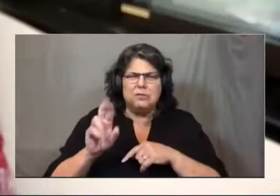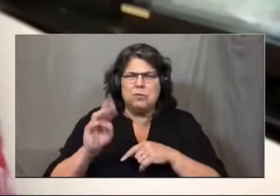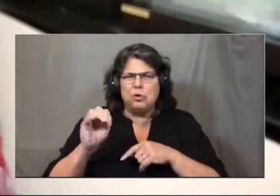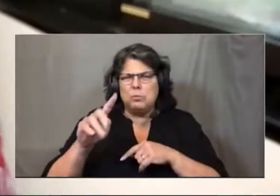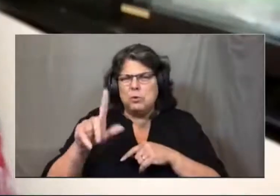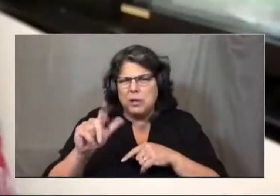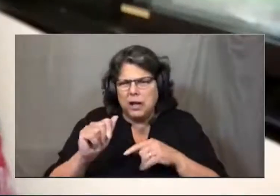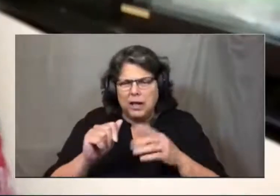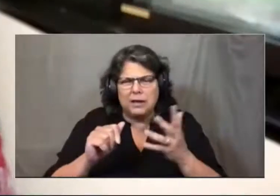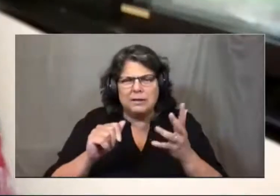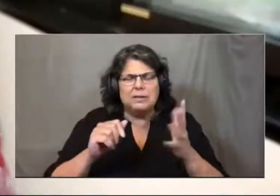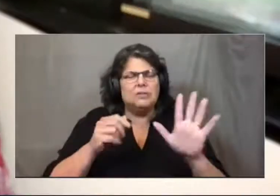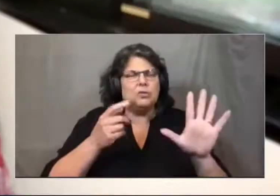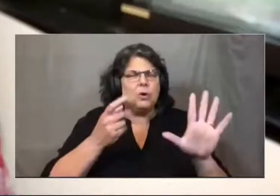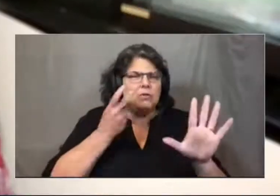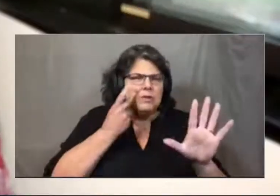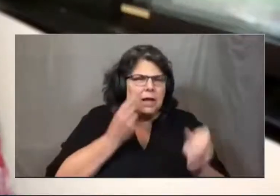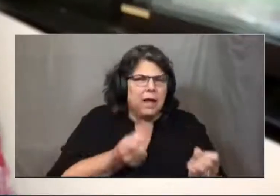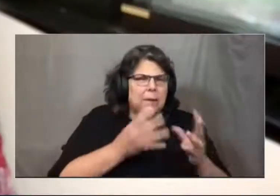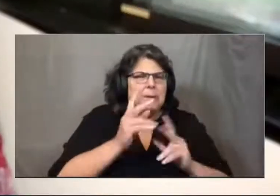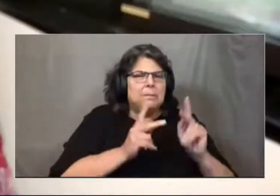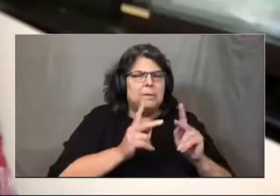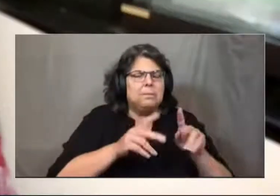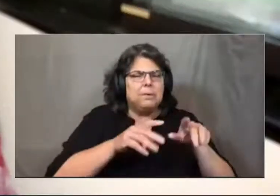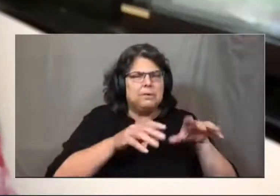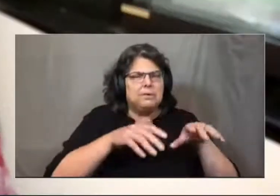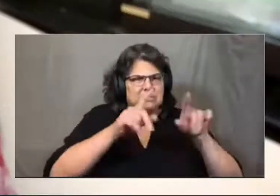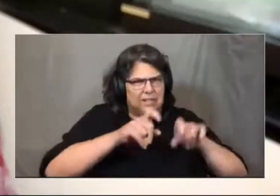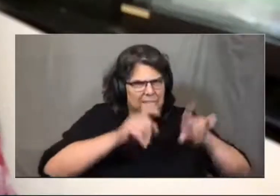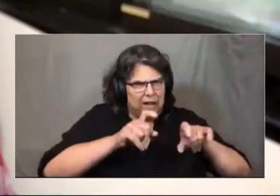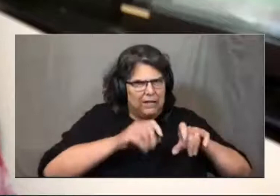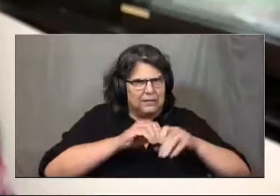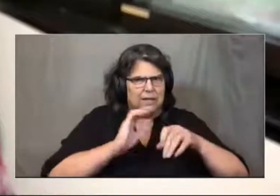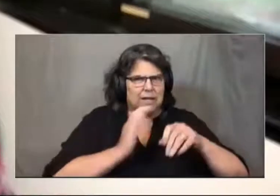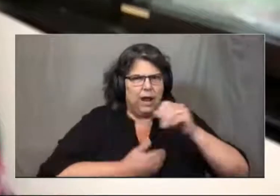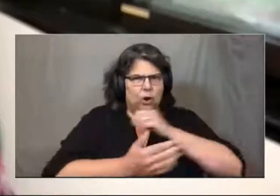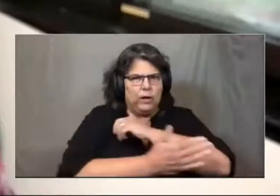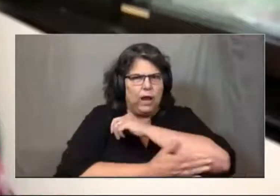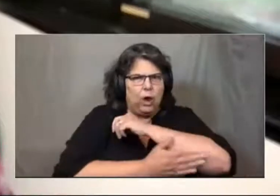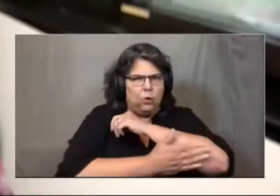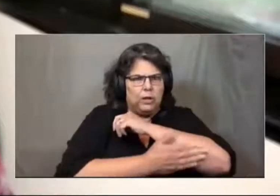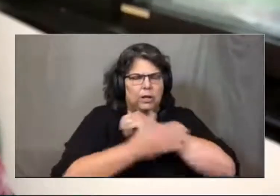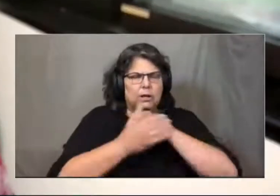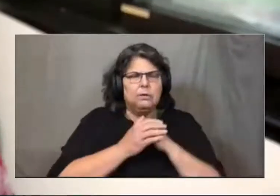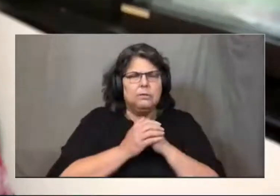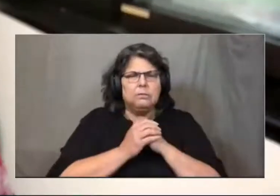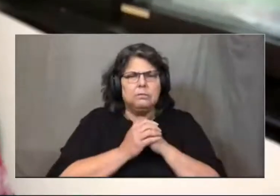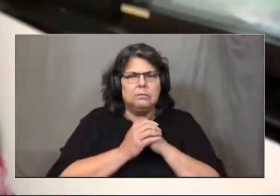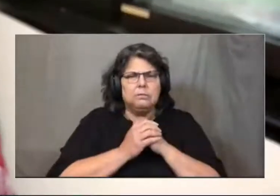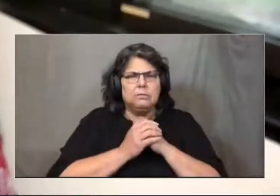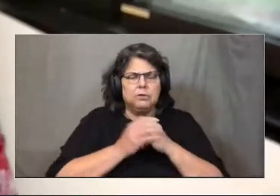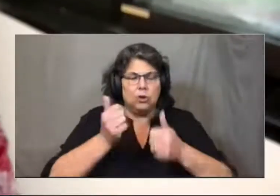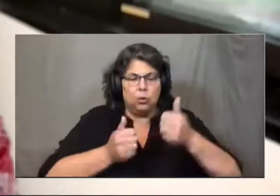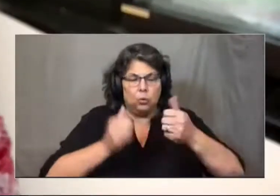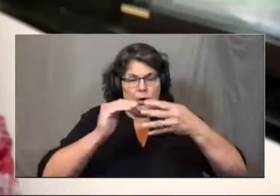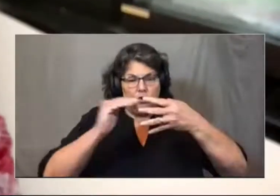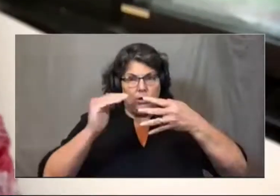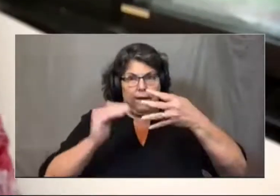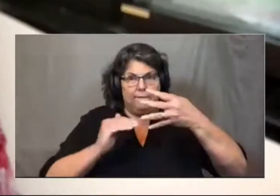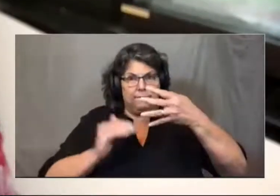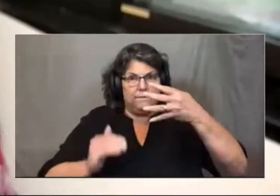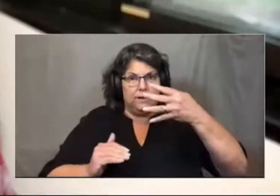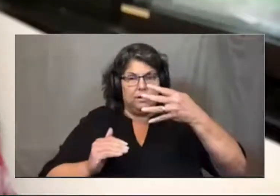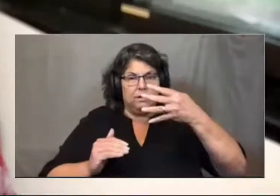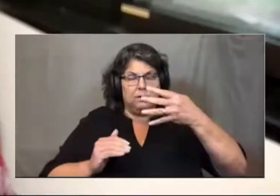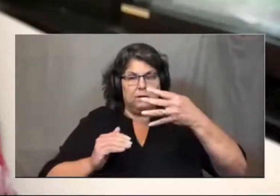of tests that we do in our county, so that our color, our tier level can be